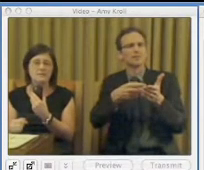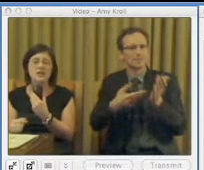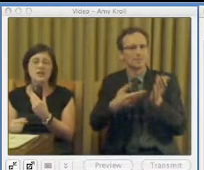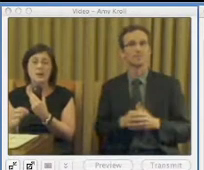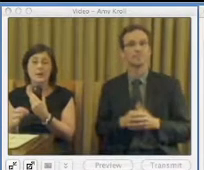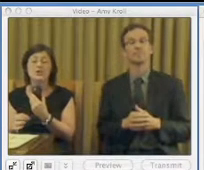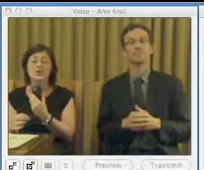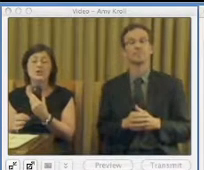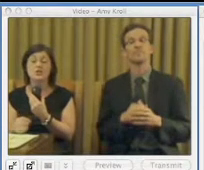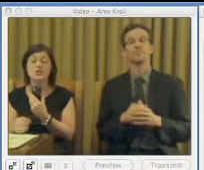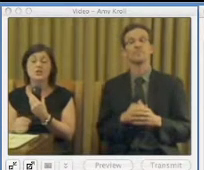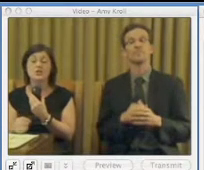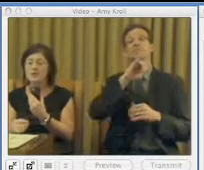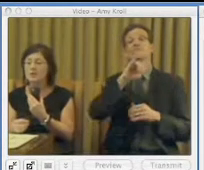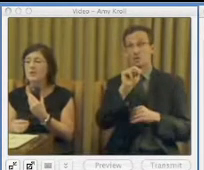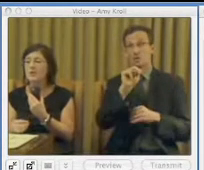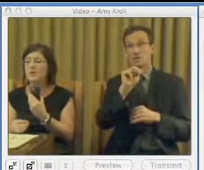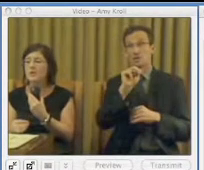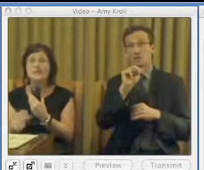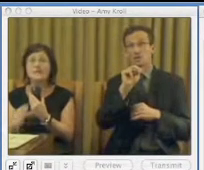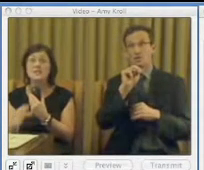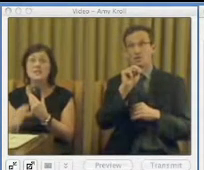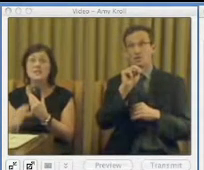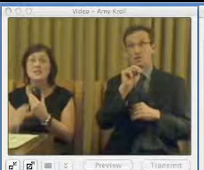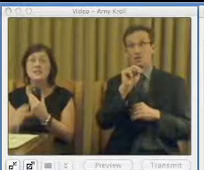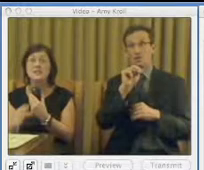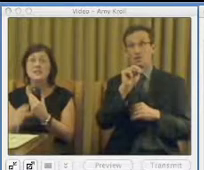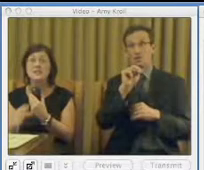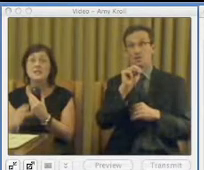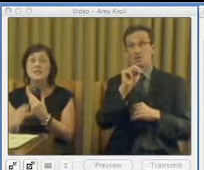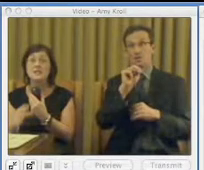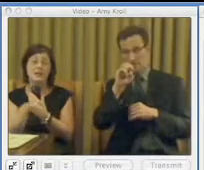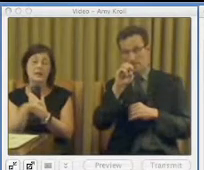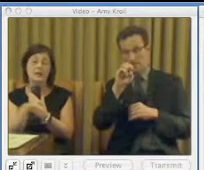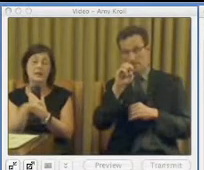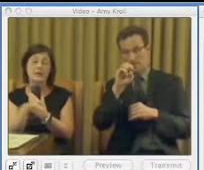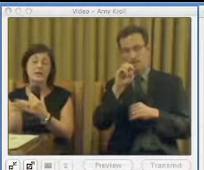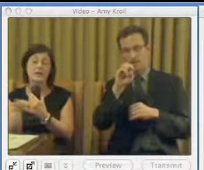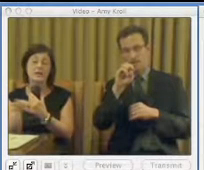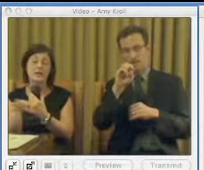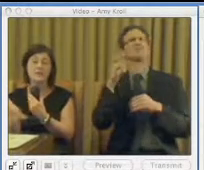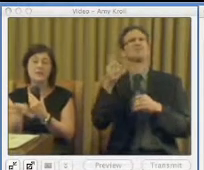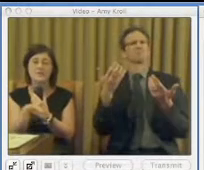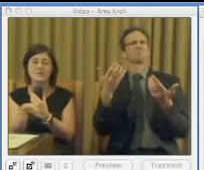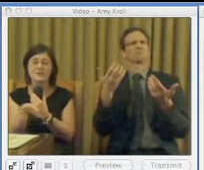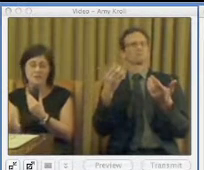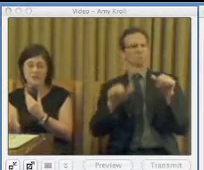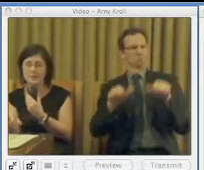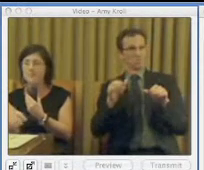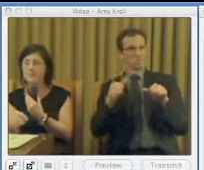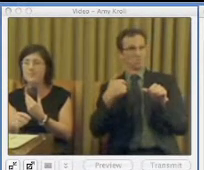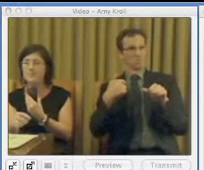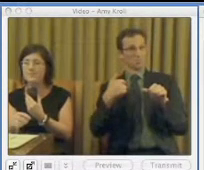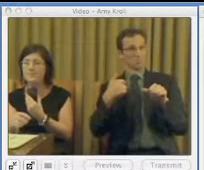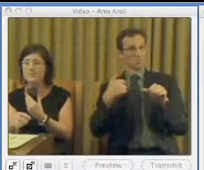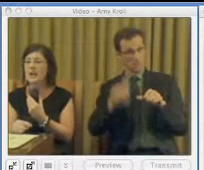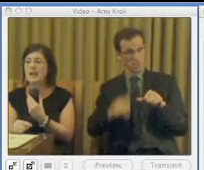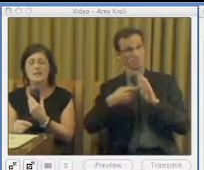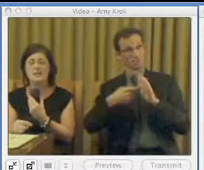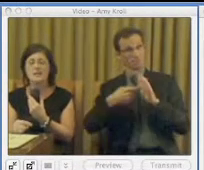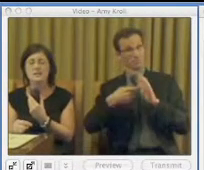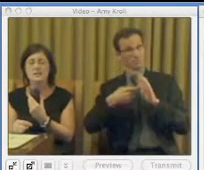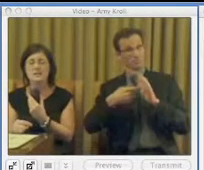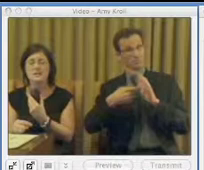Jean Tillet actually questions whether we need to distinguish between community and conference